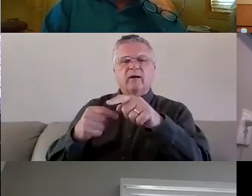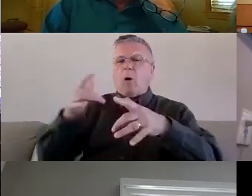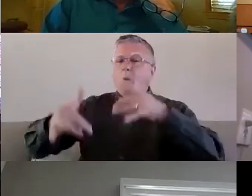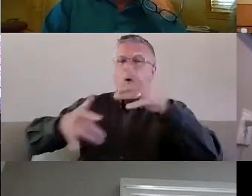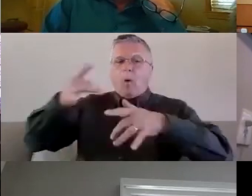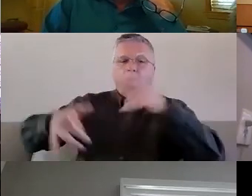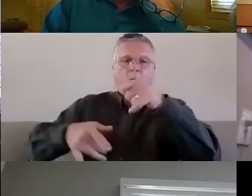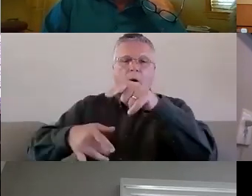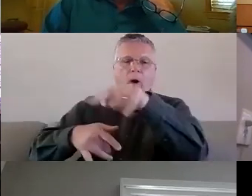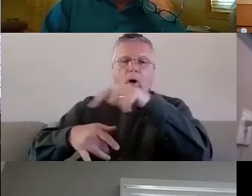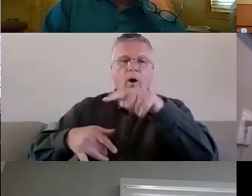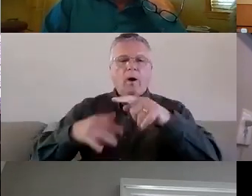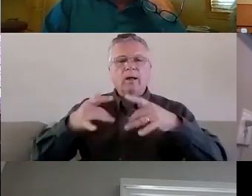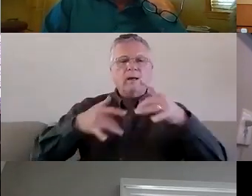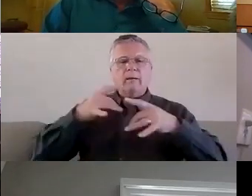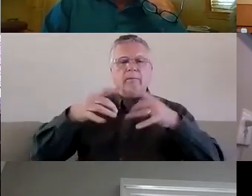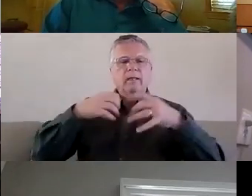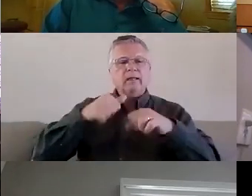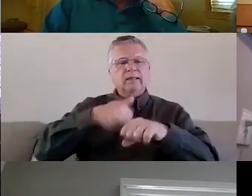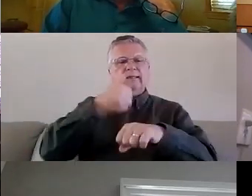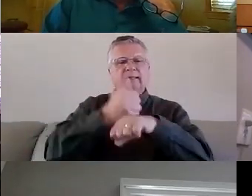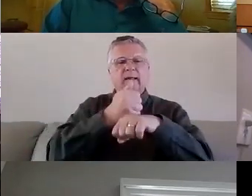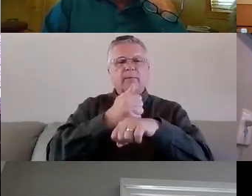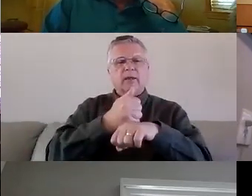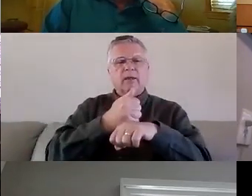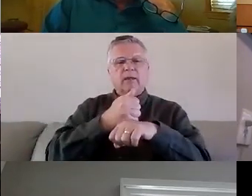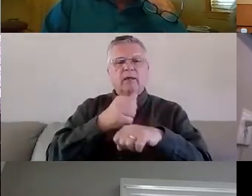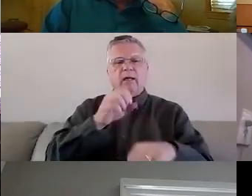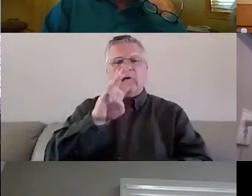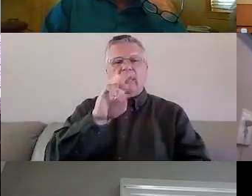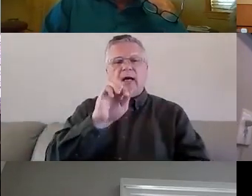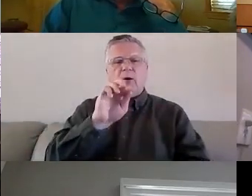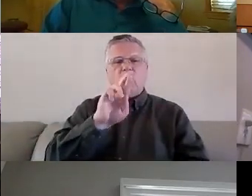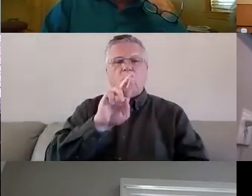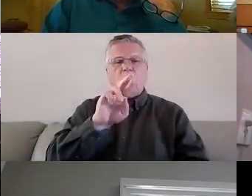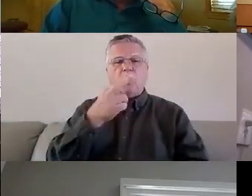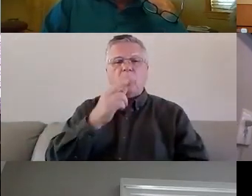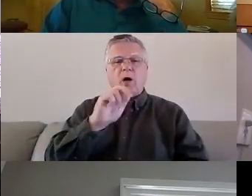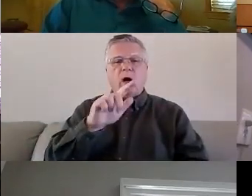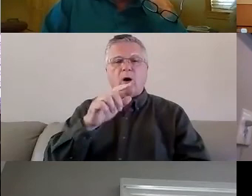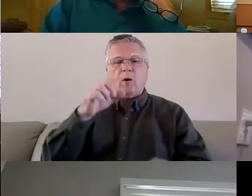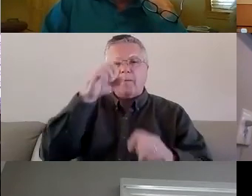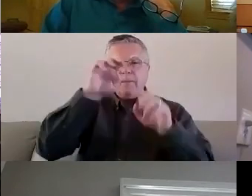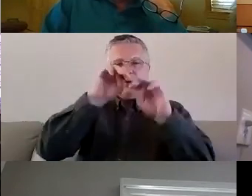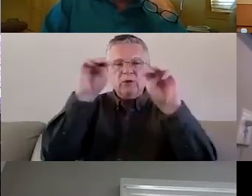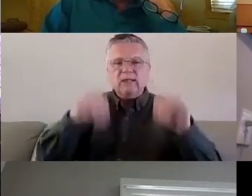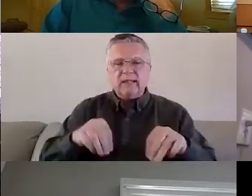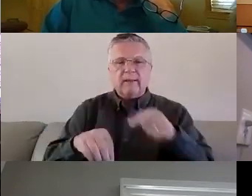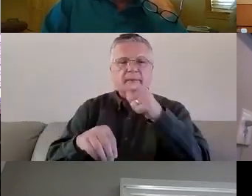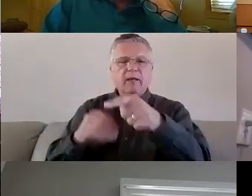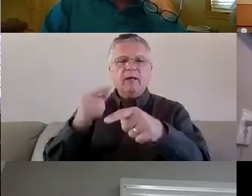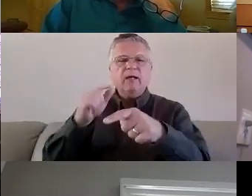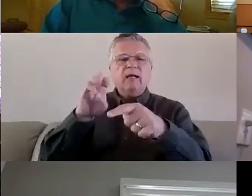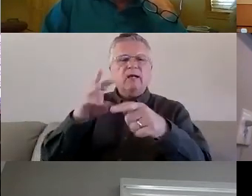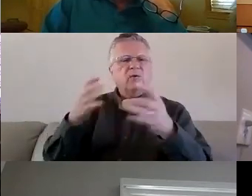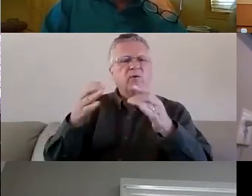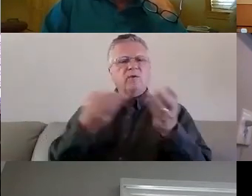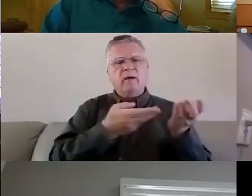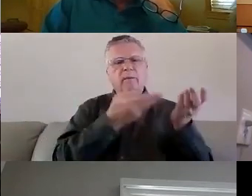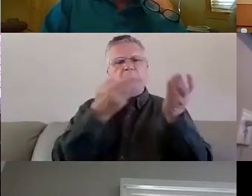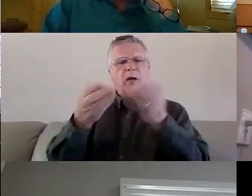about possibly establishing a Warhol museum in Glasgow. And so we've already brought the leadership of the